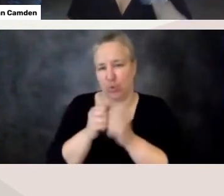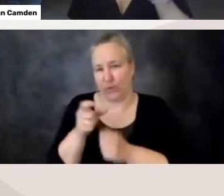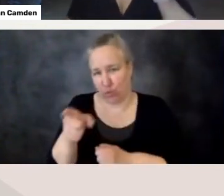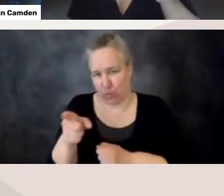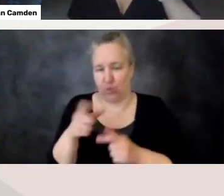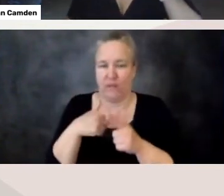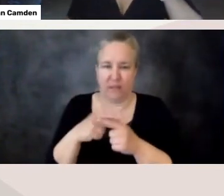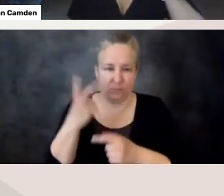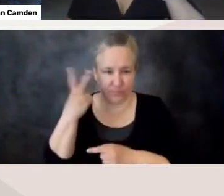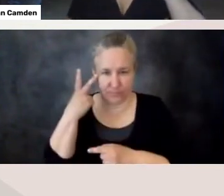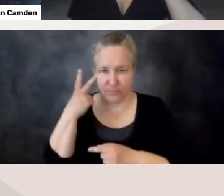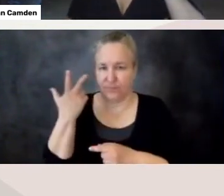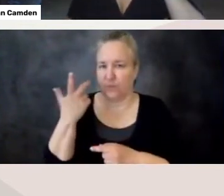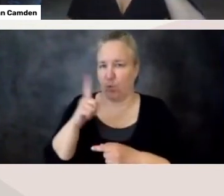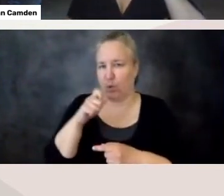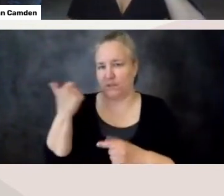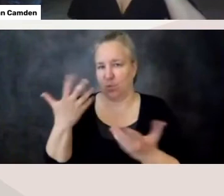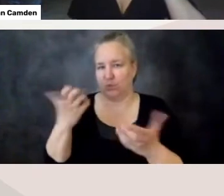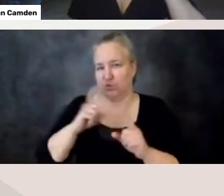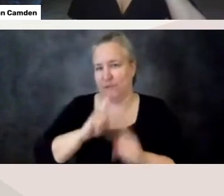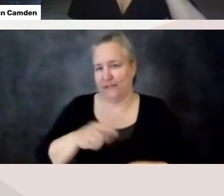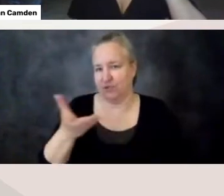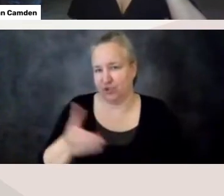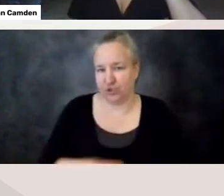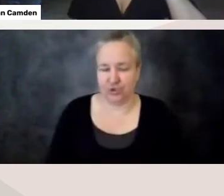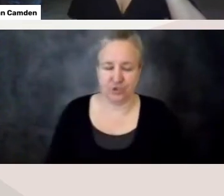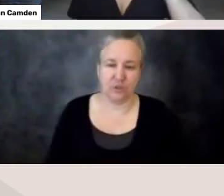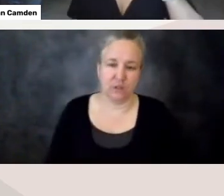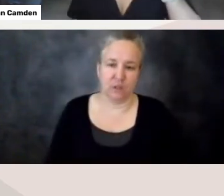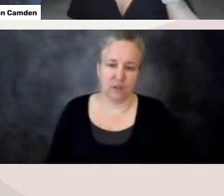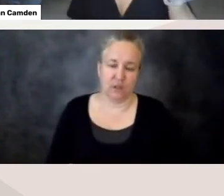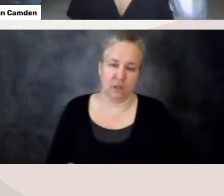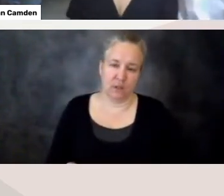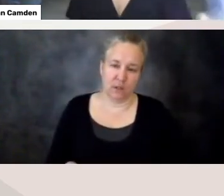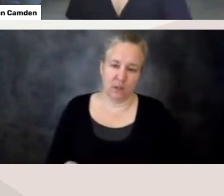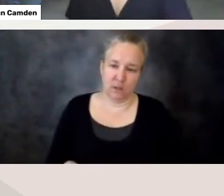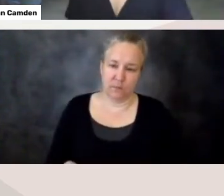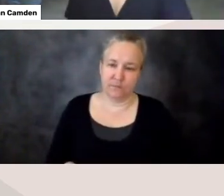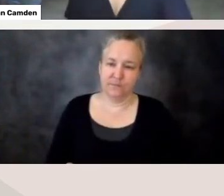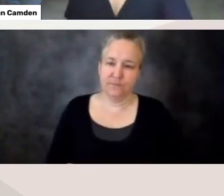and see who else would like to answer that question.